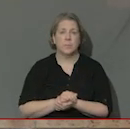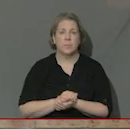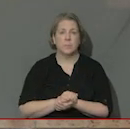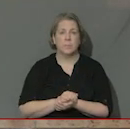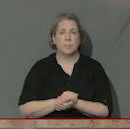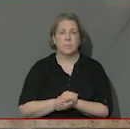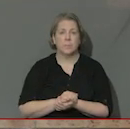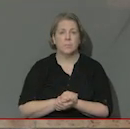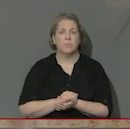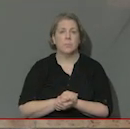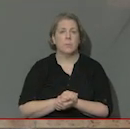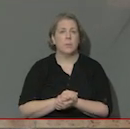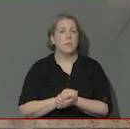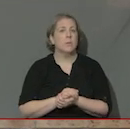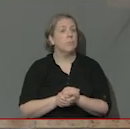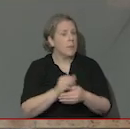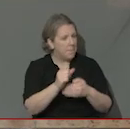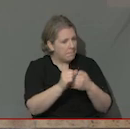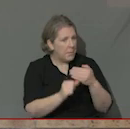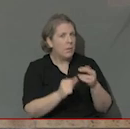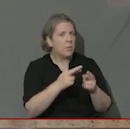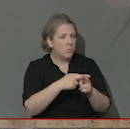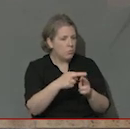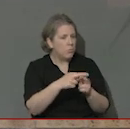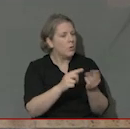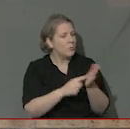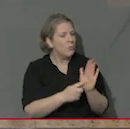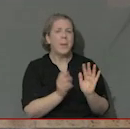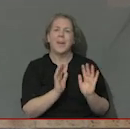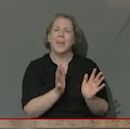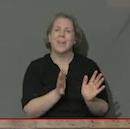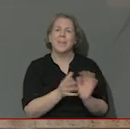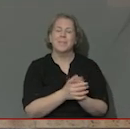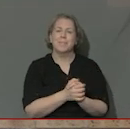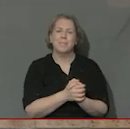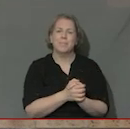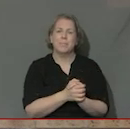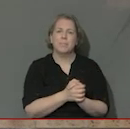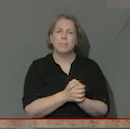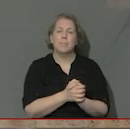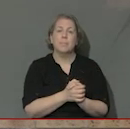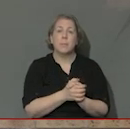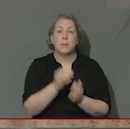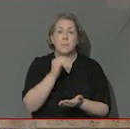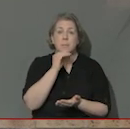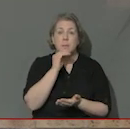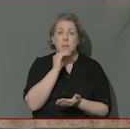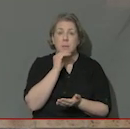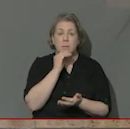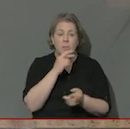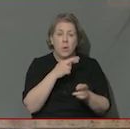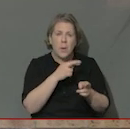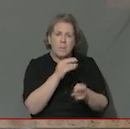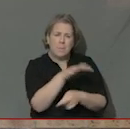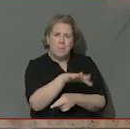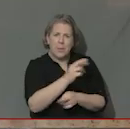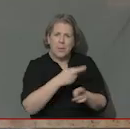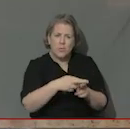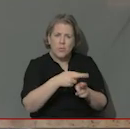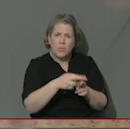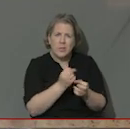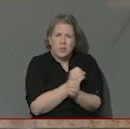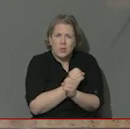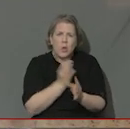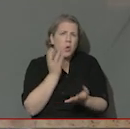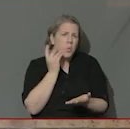They give us a monthly rent. All right. So when did we start, from when did we rent this place? From the